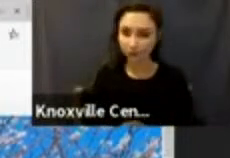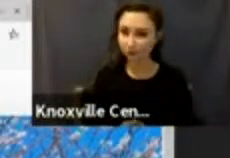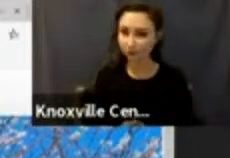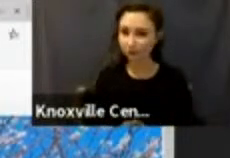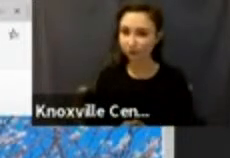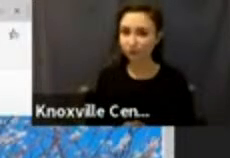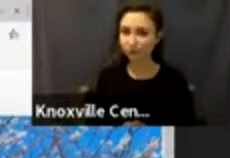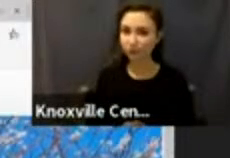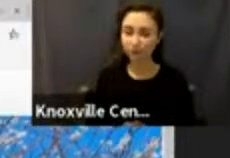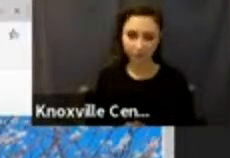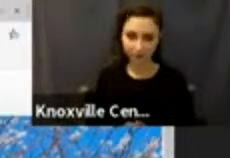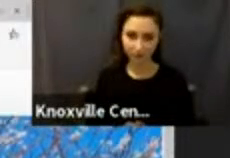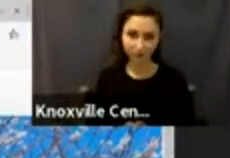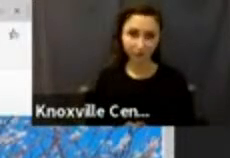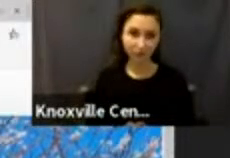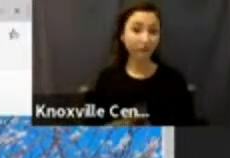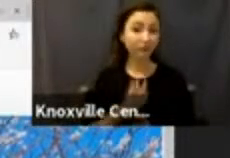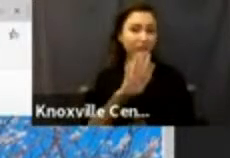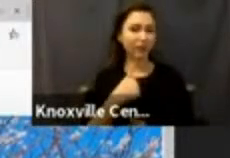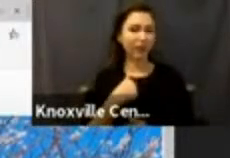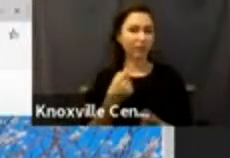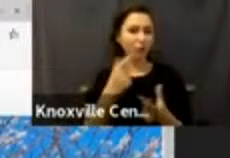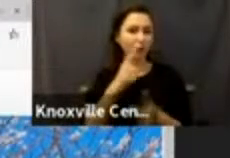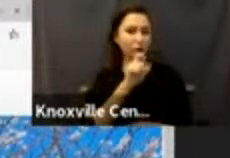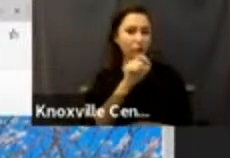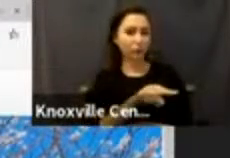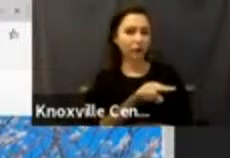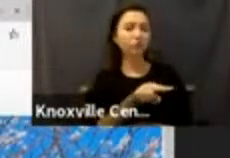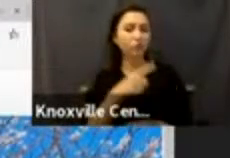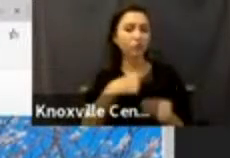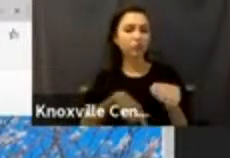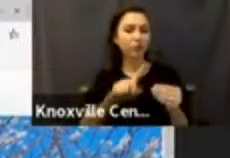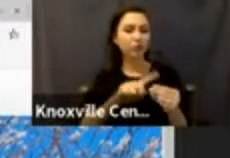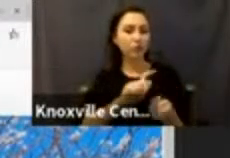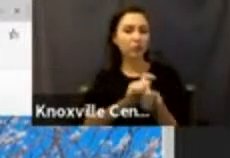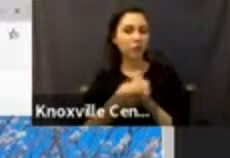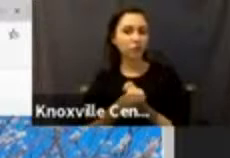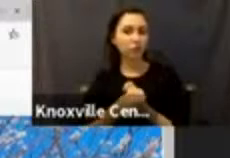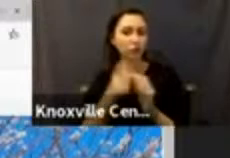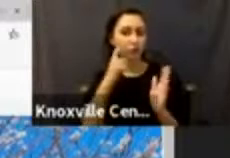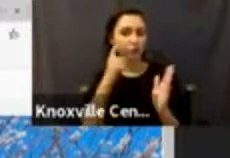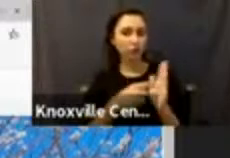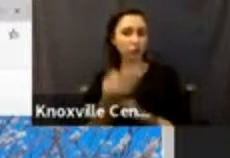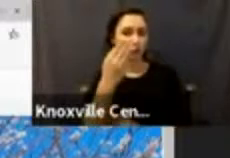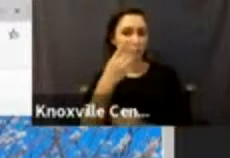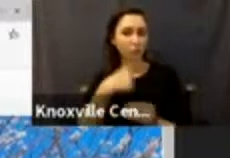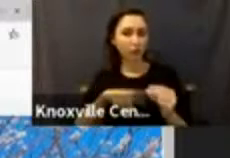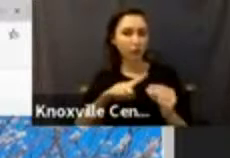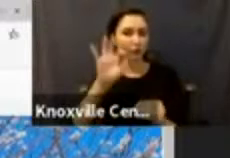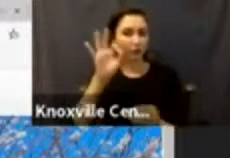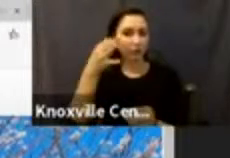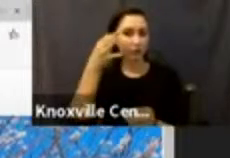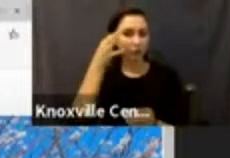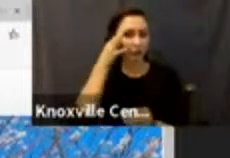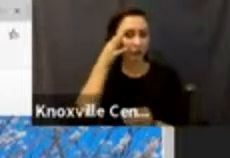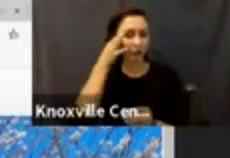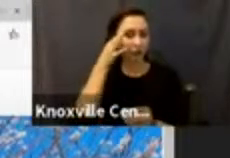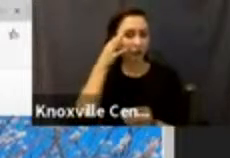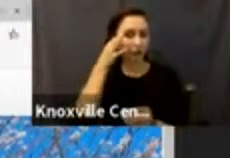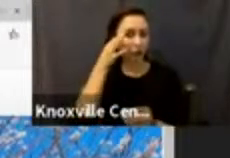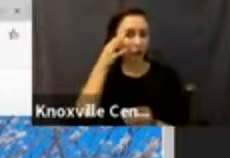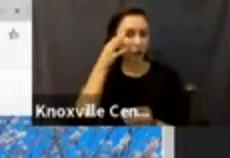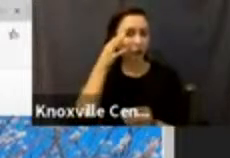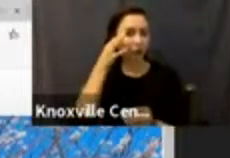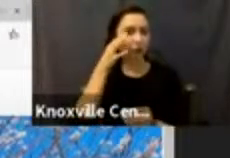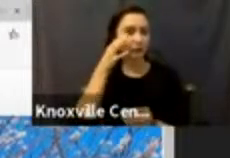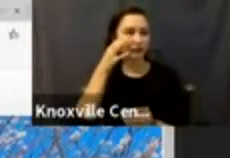Can I ask one quick question about the change that was noted this morning on the federal government for age 65 and up? Is that something that